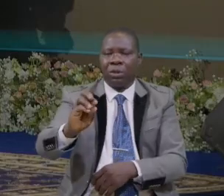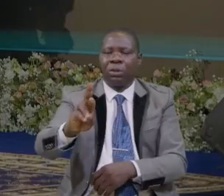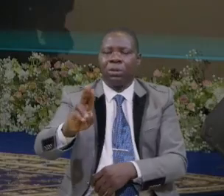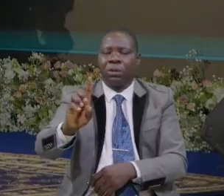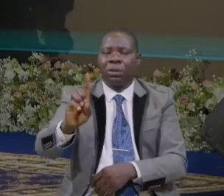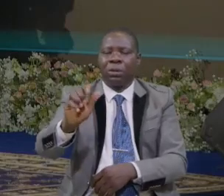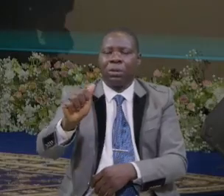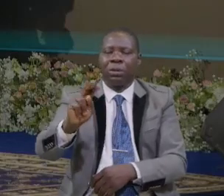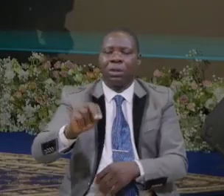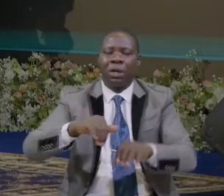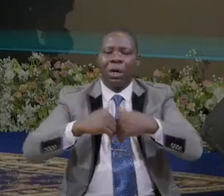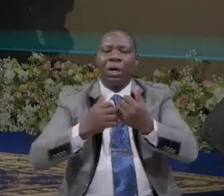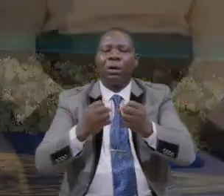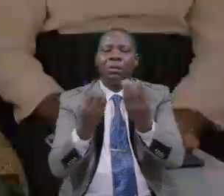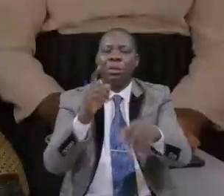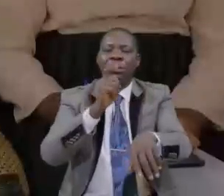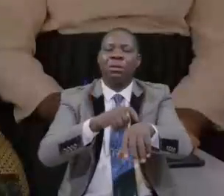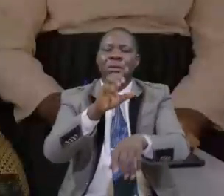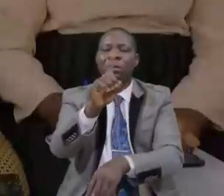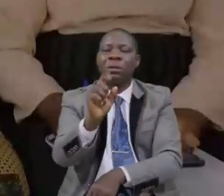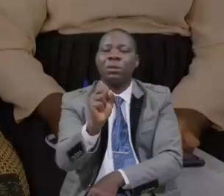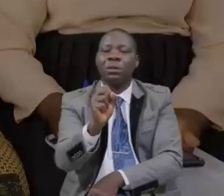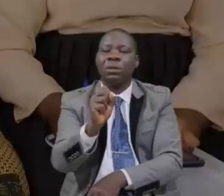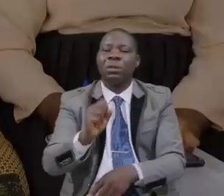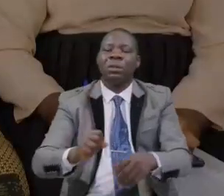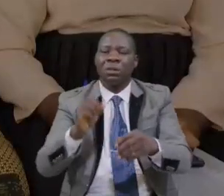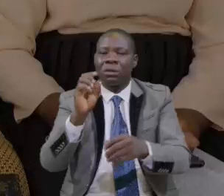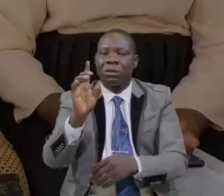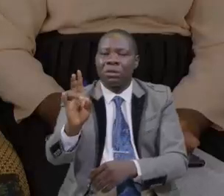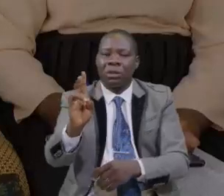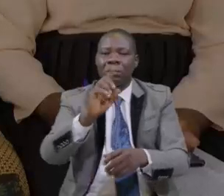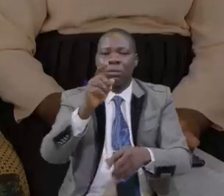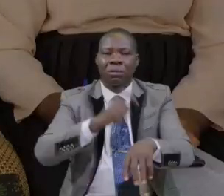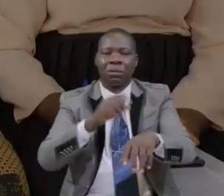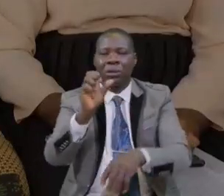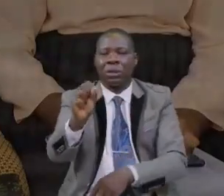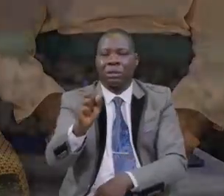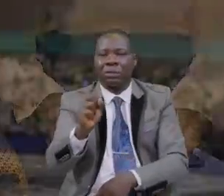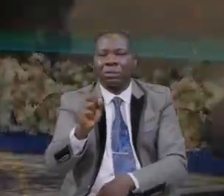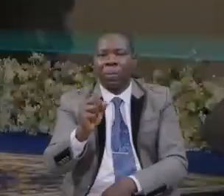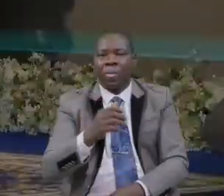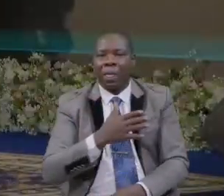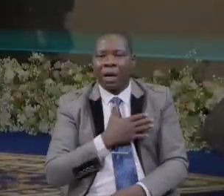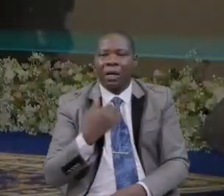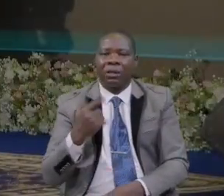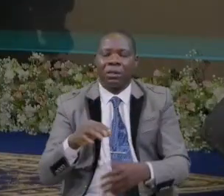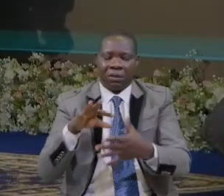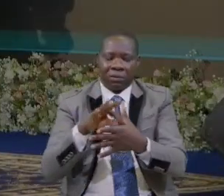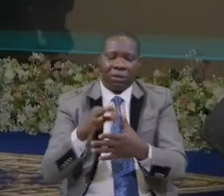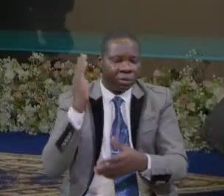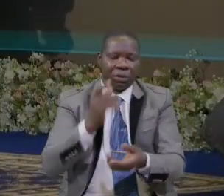How many times? Seven times. And your flesh will come back